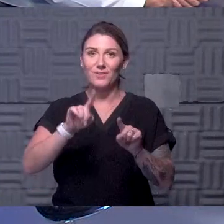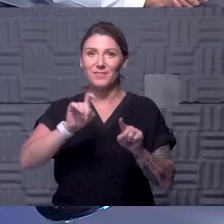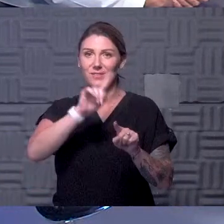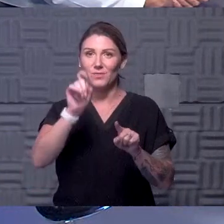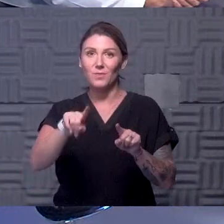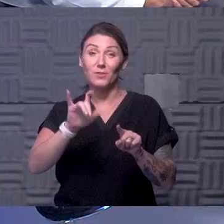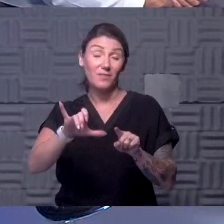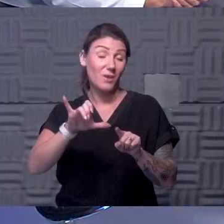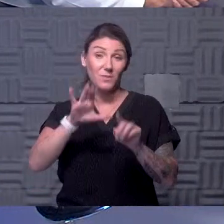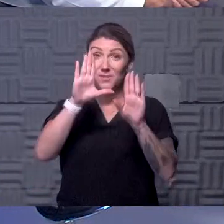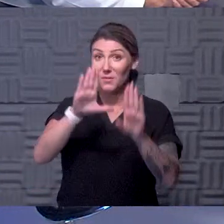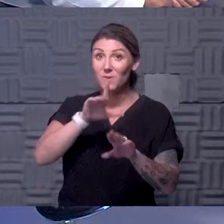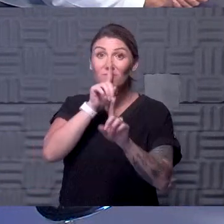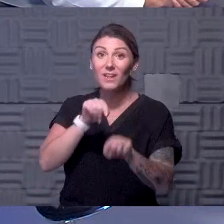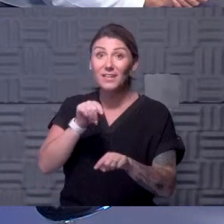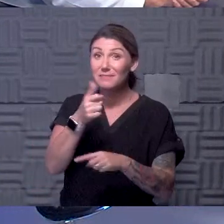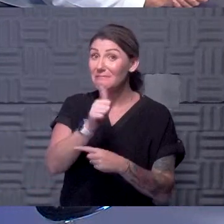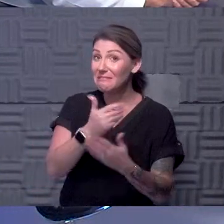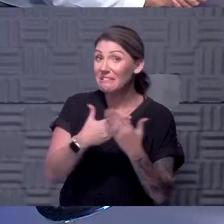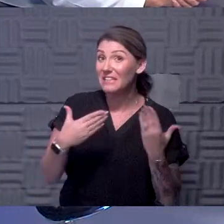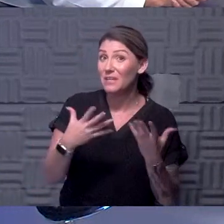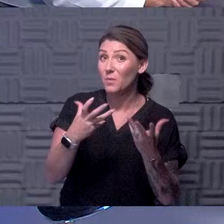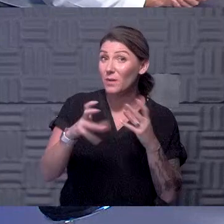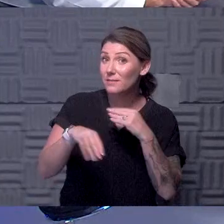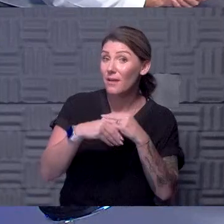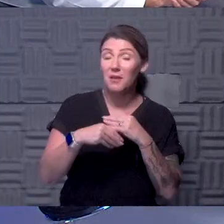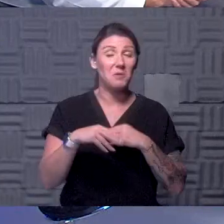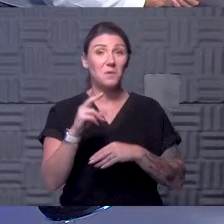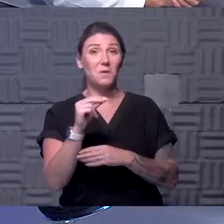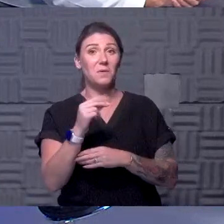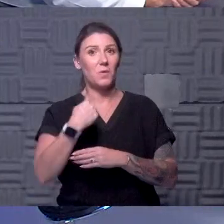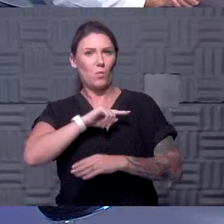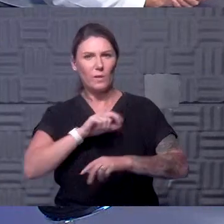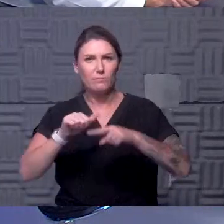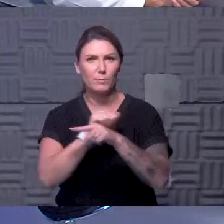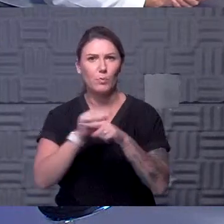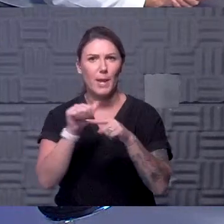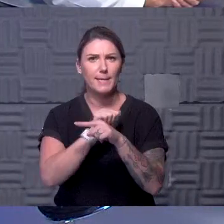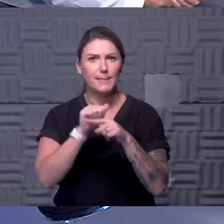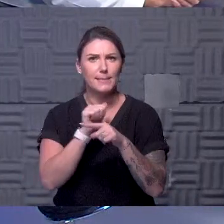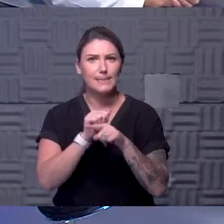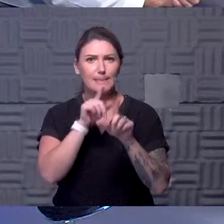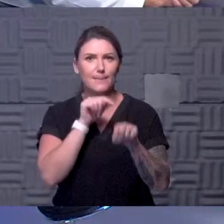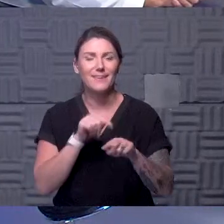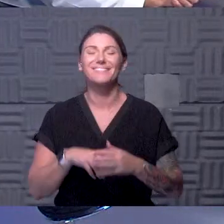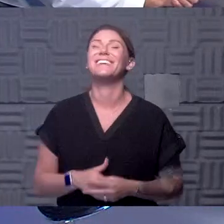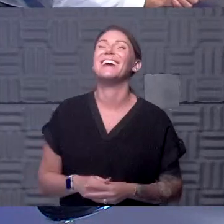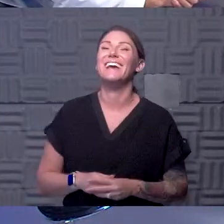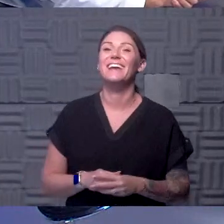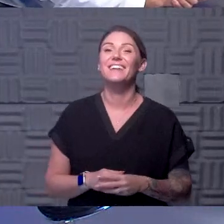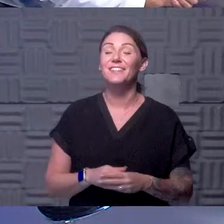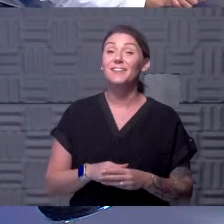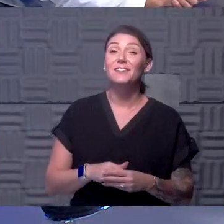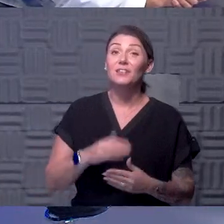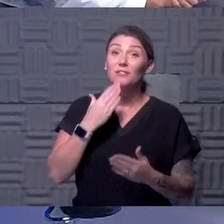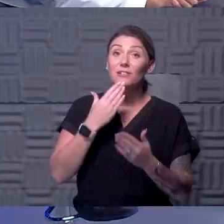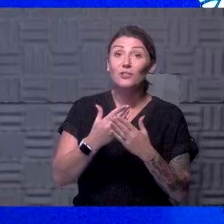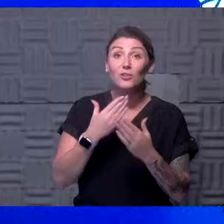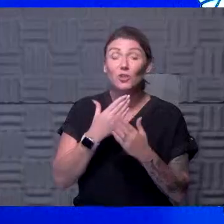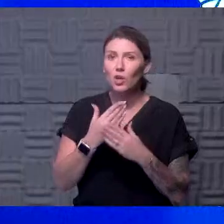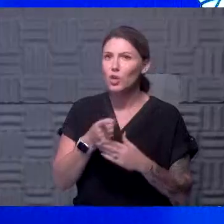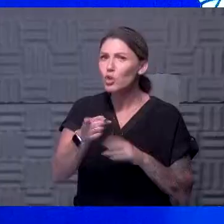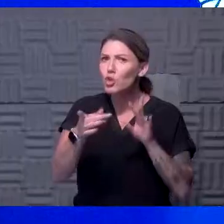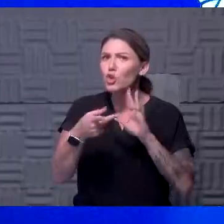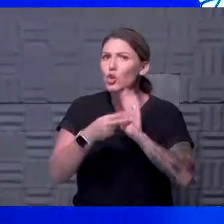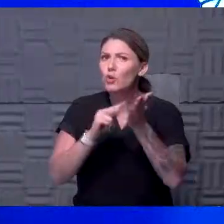was the great answer. Don't you think? Anything else you would add? No, I it's think perfect. We've been practicing, so Yeah, well done. Yeah. You mean it comes up 27,000 times